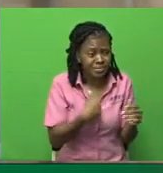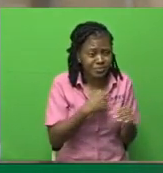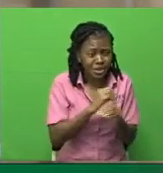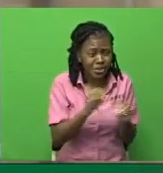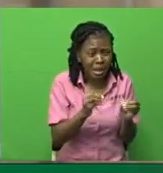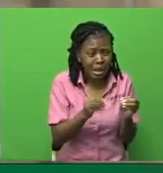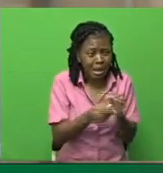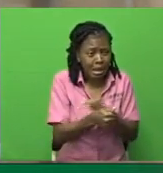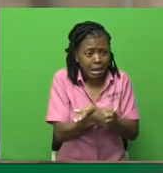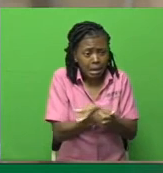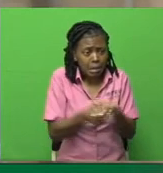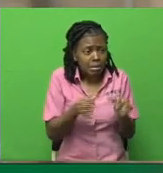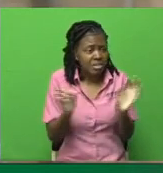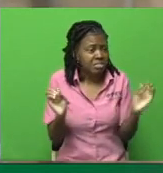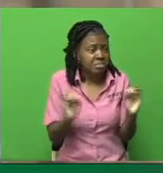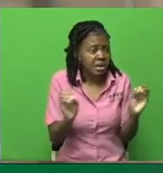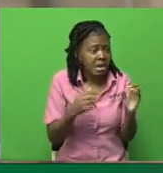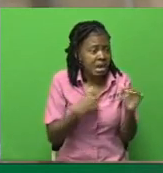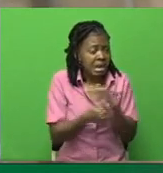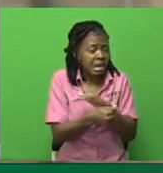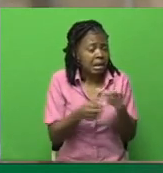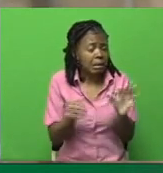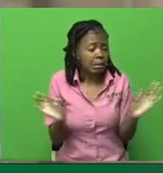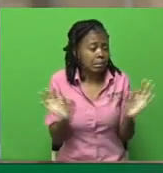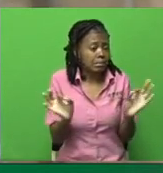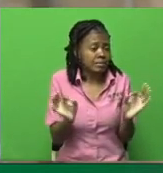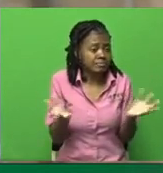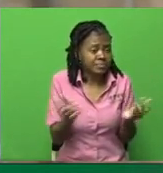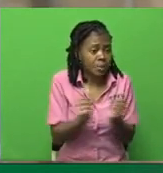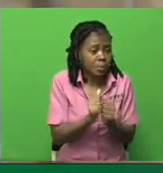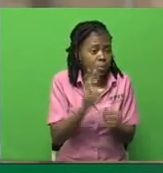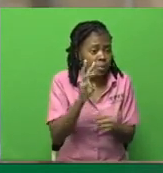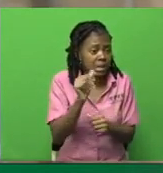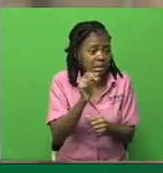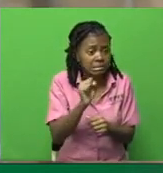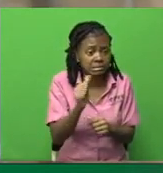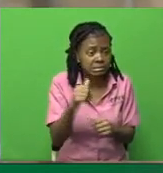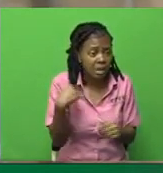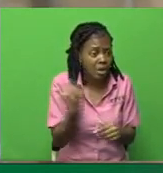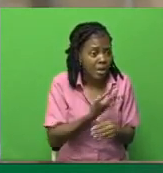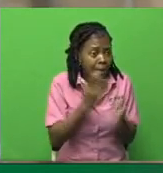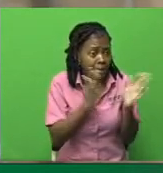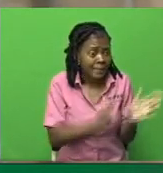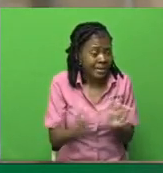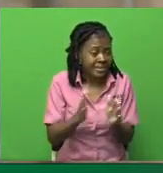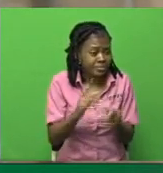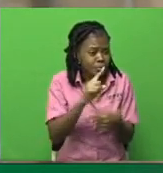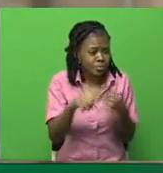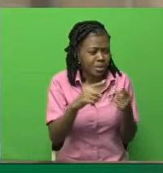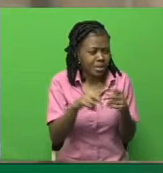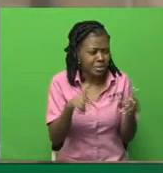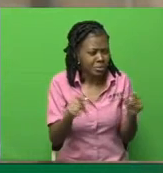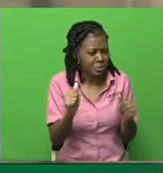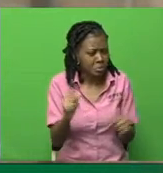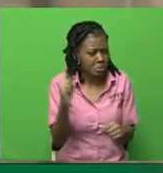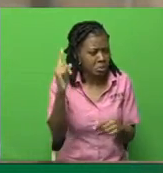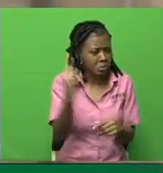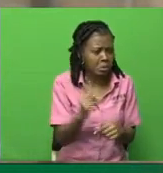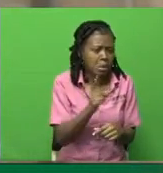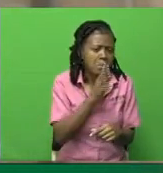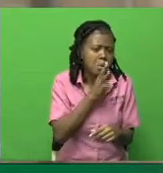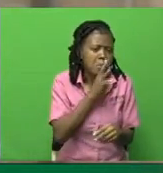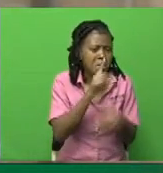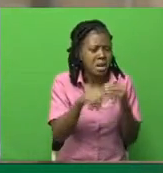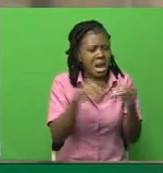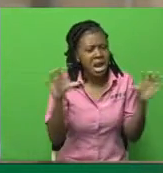we have nothing to hide with respect to the operations of Wasa so when the leader of the opposition comes here this morning and talk about some action